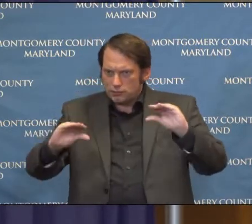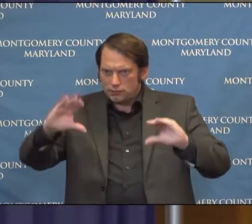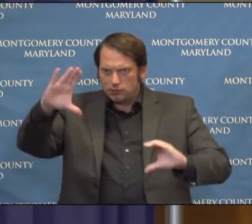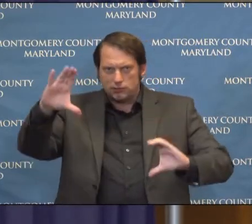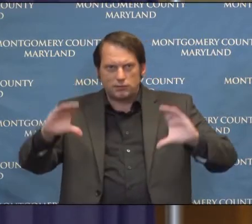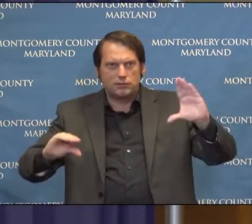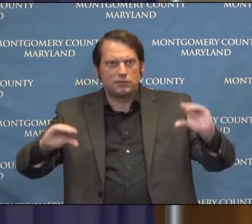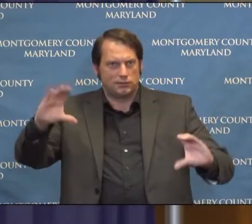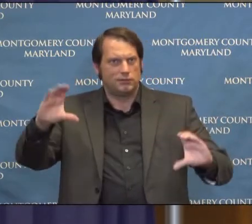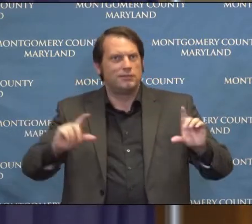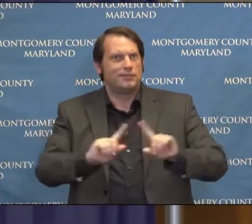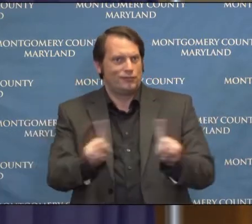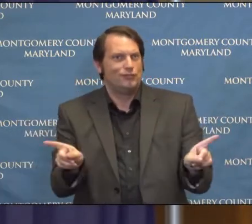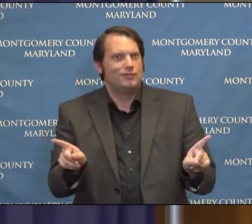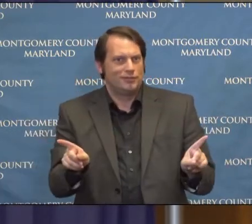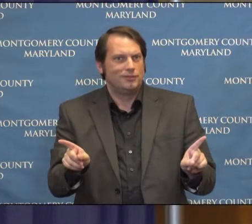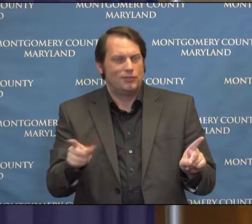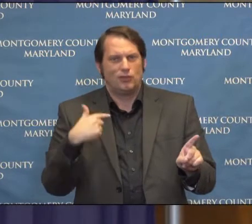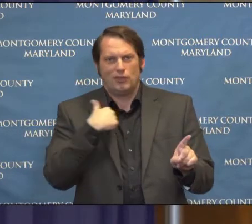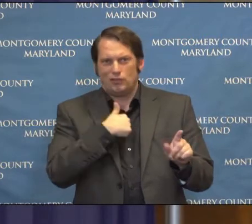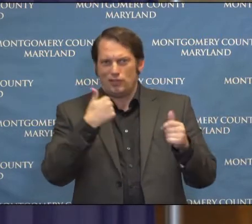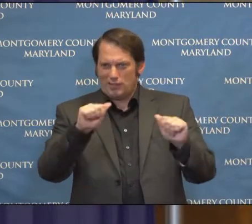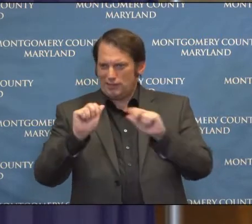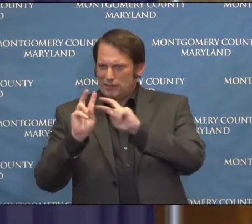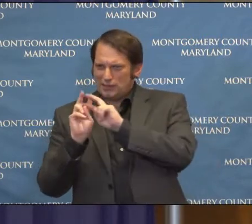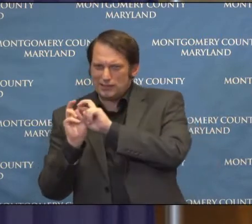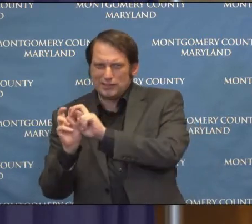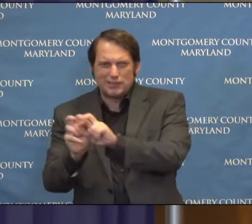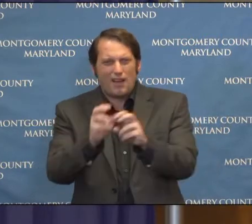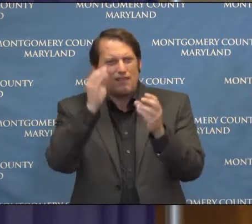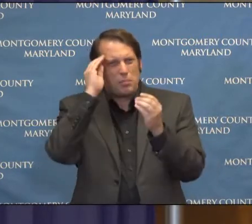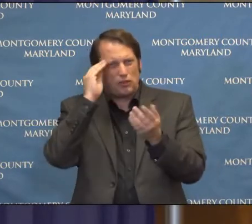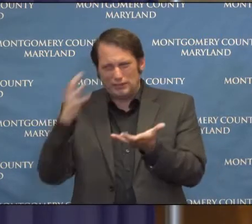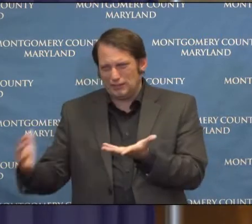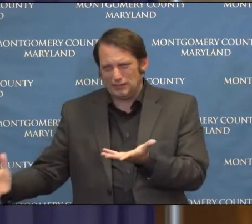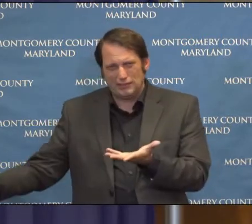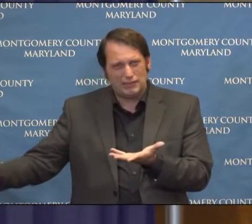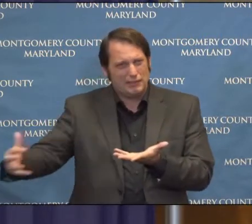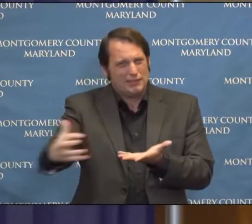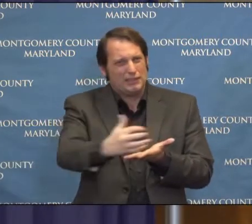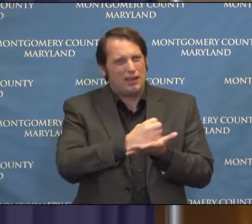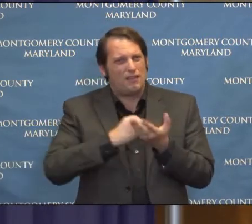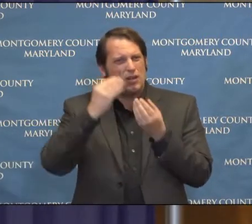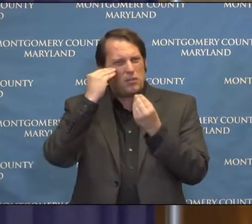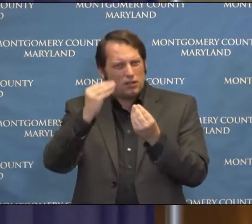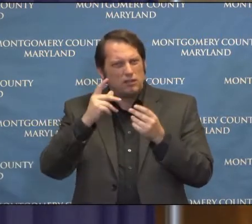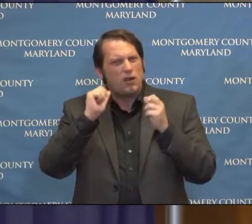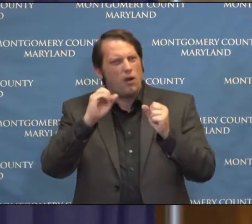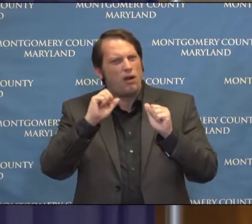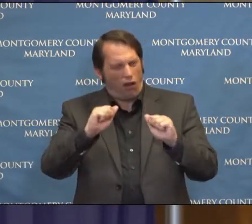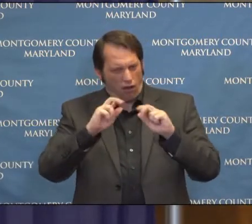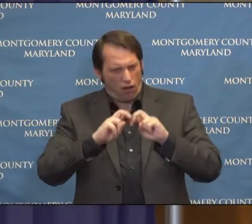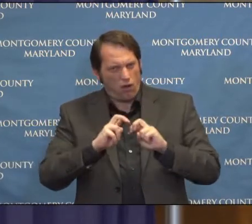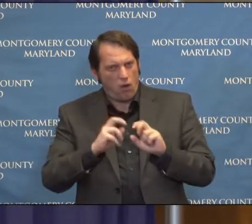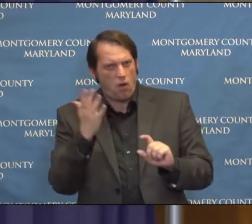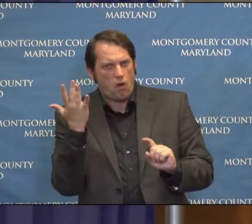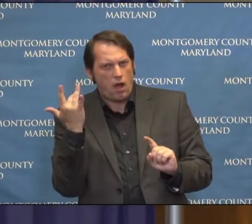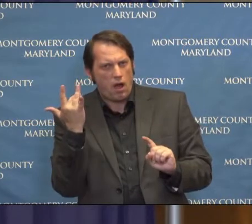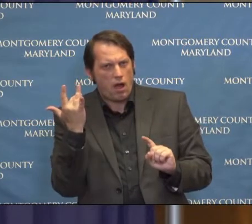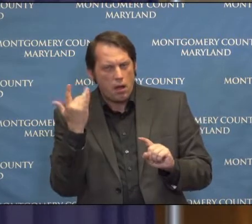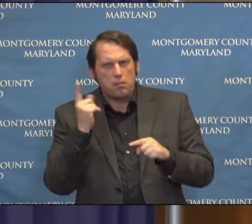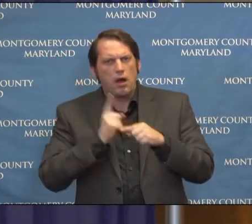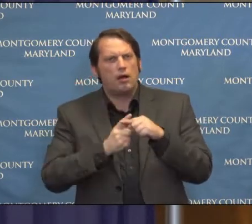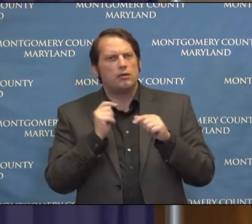dynamics play out in our transmission factors. We can speculate, but we can't say definitively that there are a host of factors that